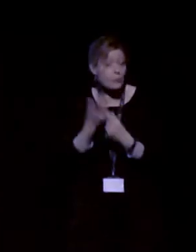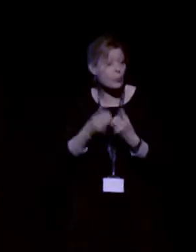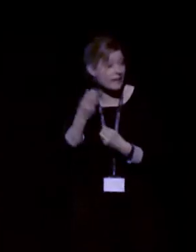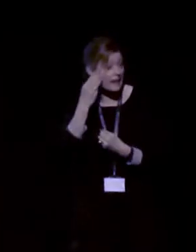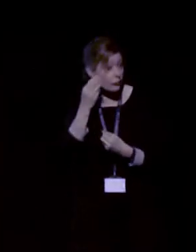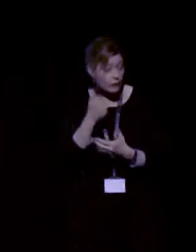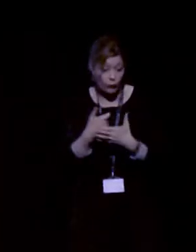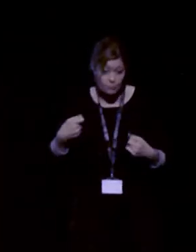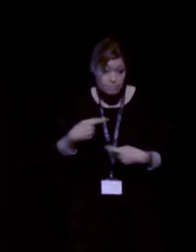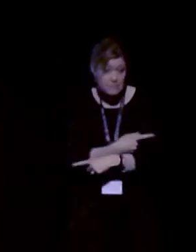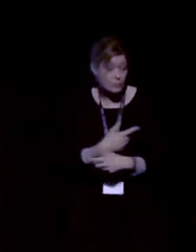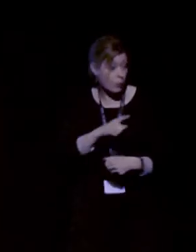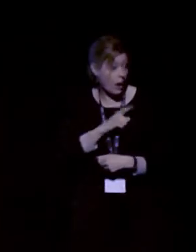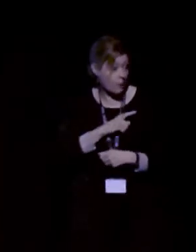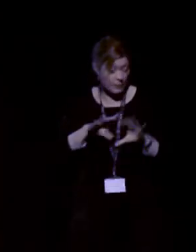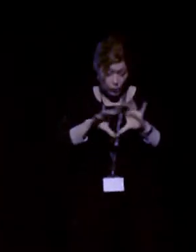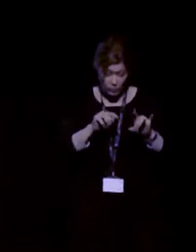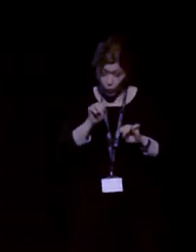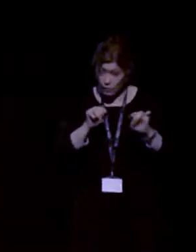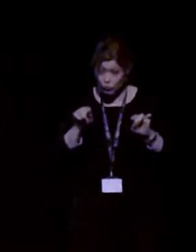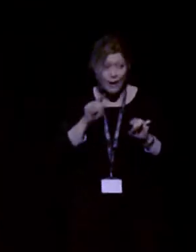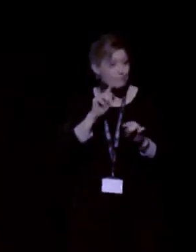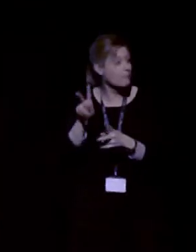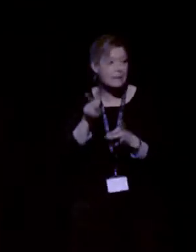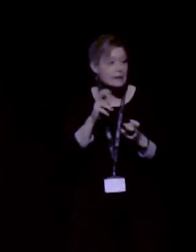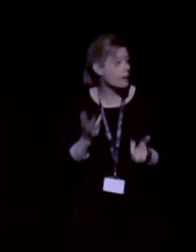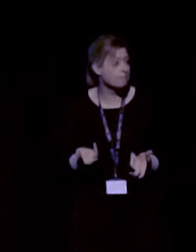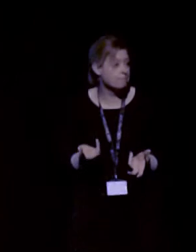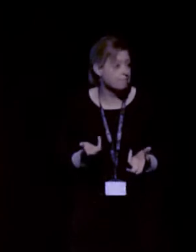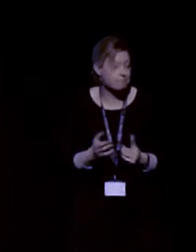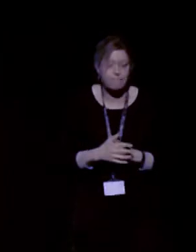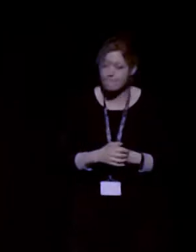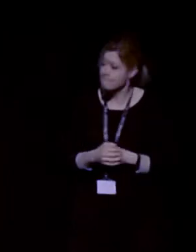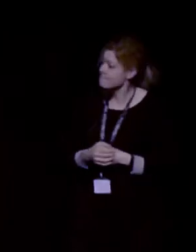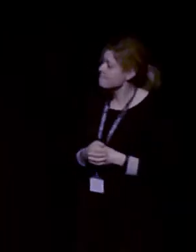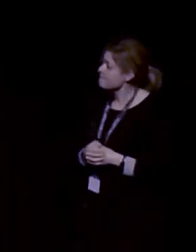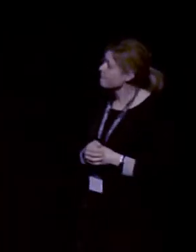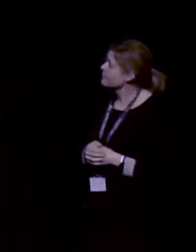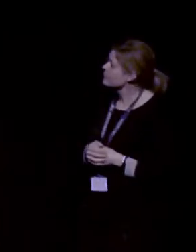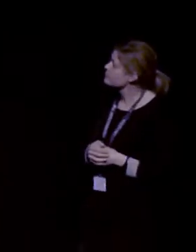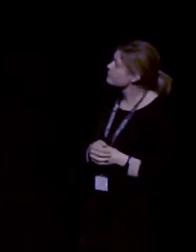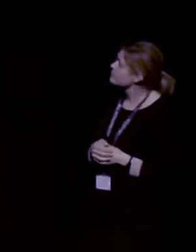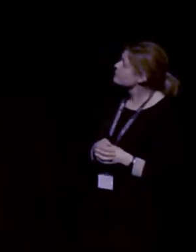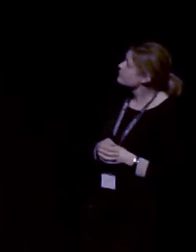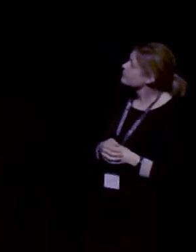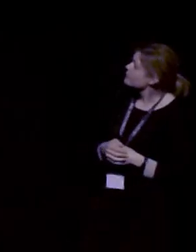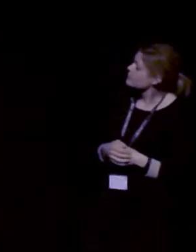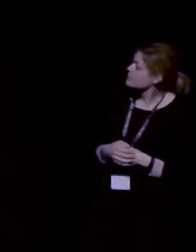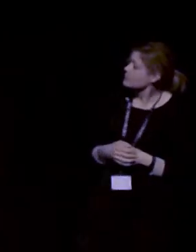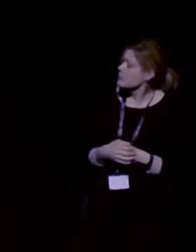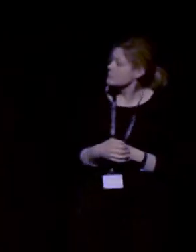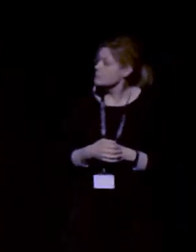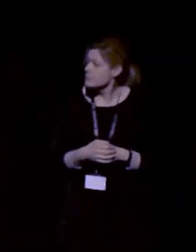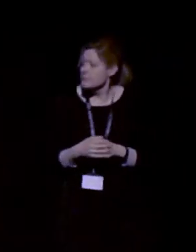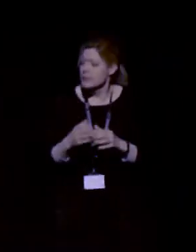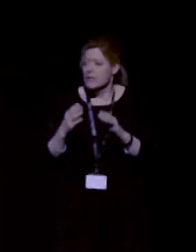audiogram. Okay, now, it's in theory, if you've got a reduced flow of information